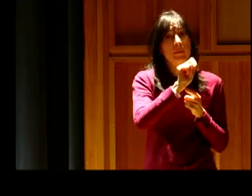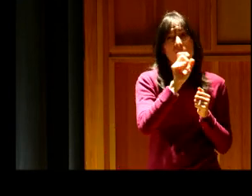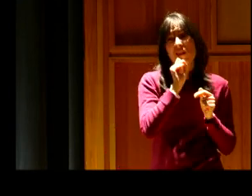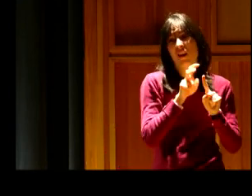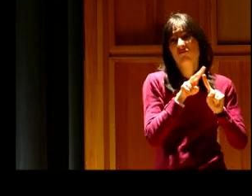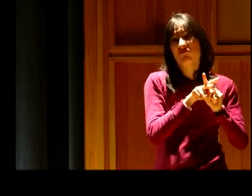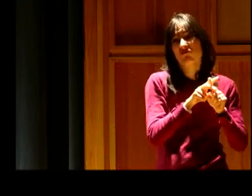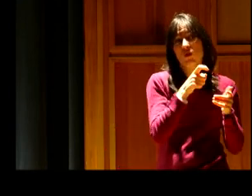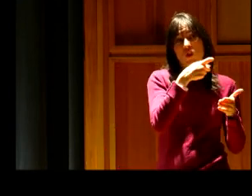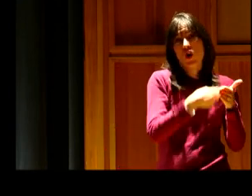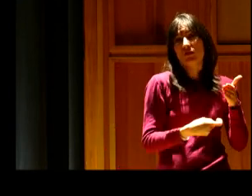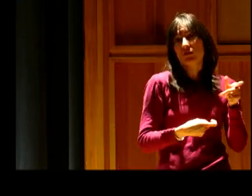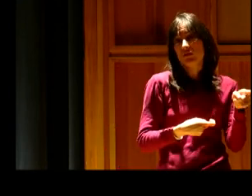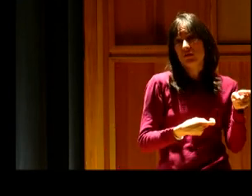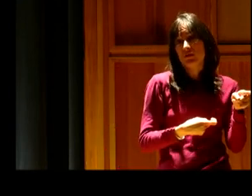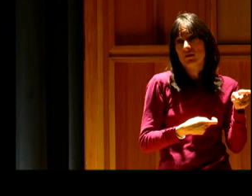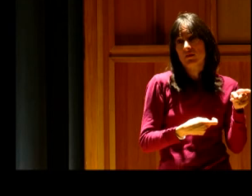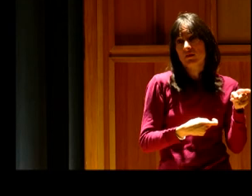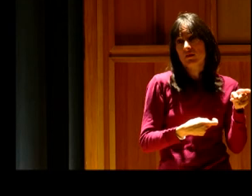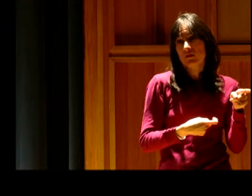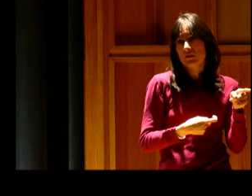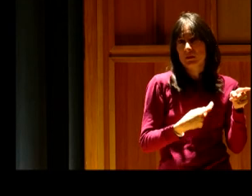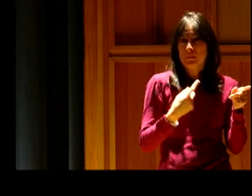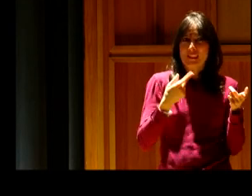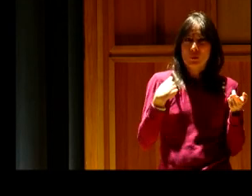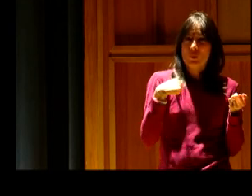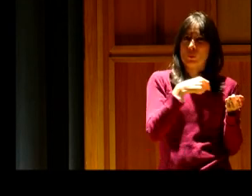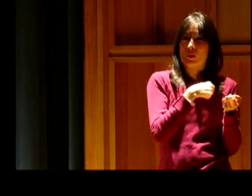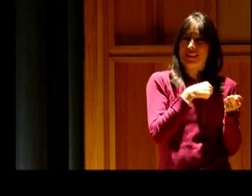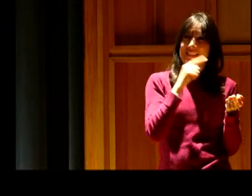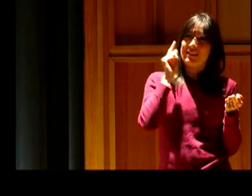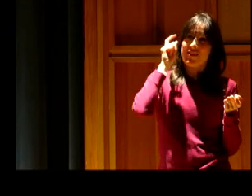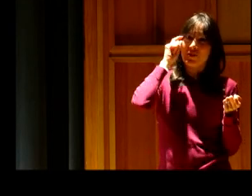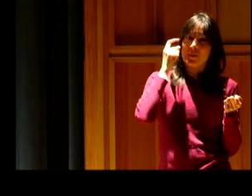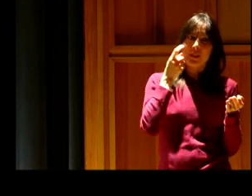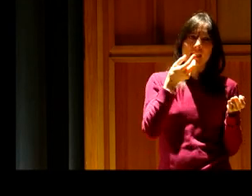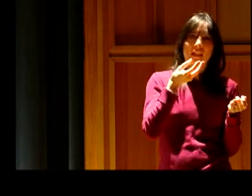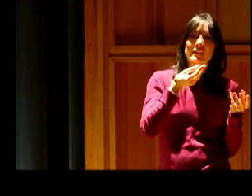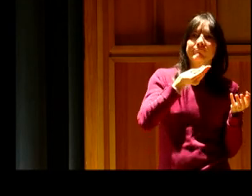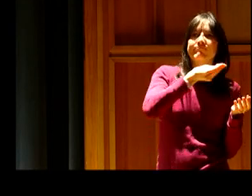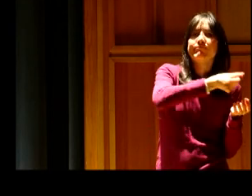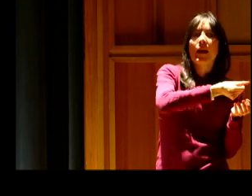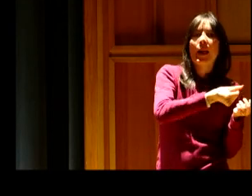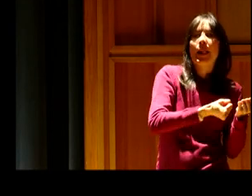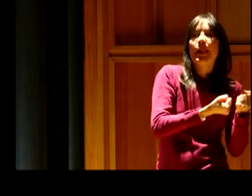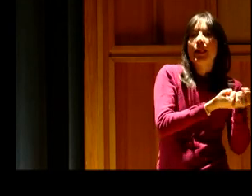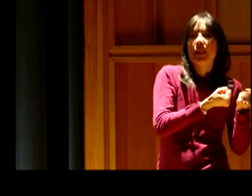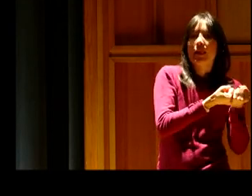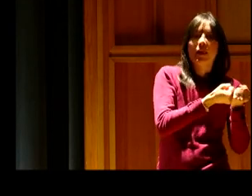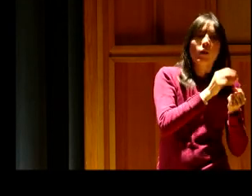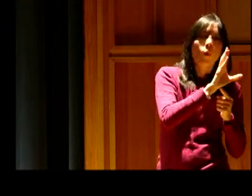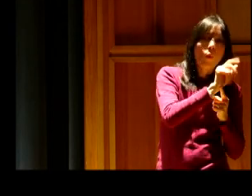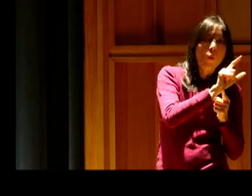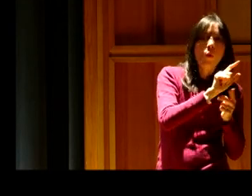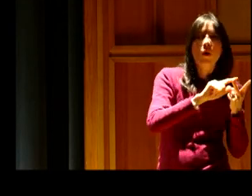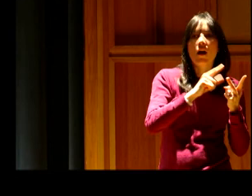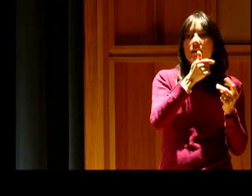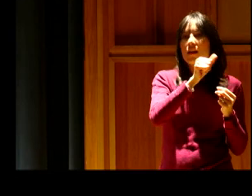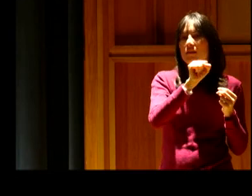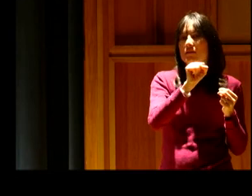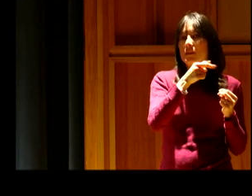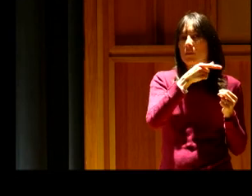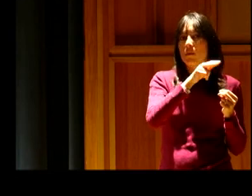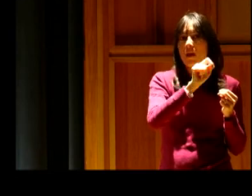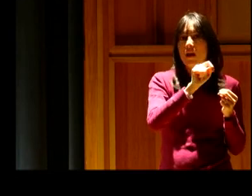take away this crazy subsidy that we're giving to coal and gas plants, which essentially is a free use of the